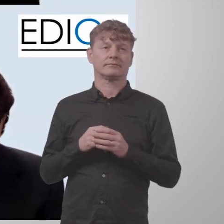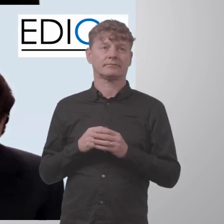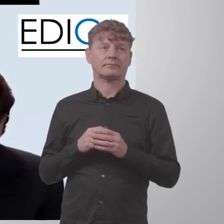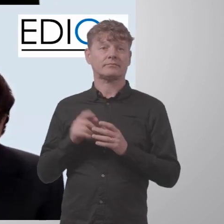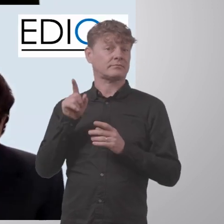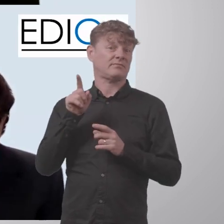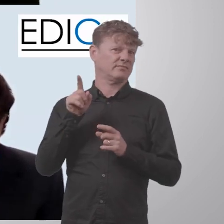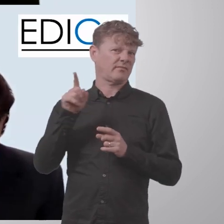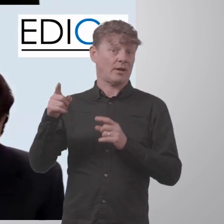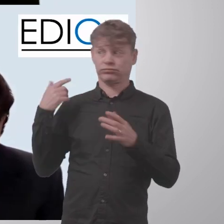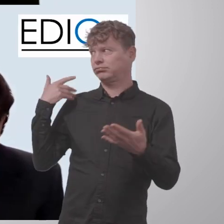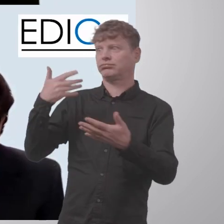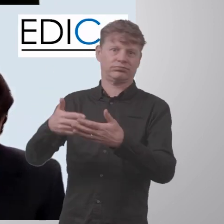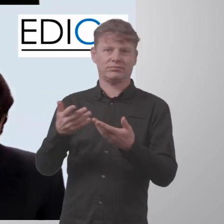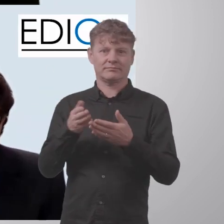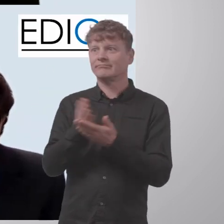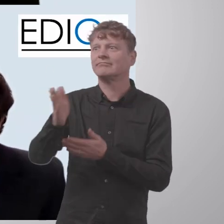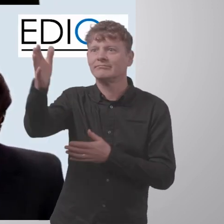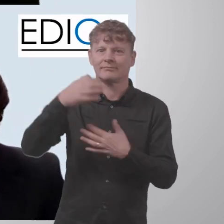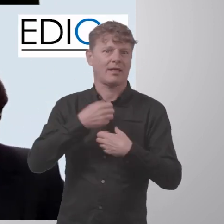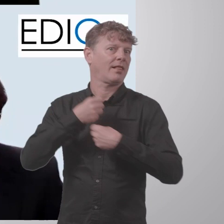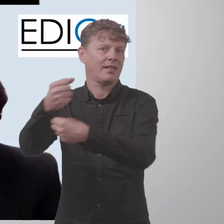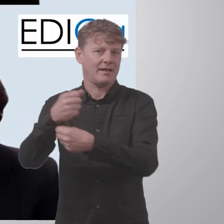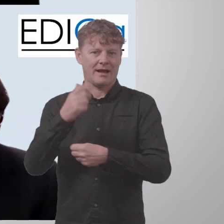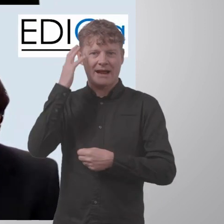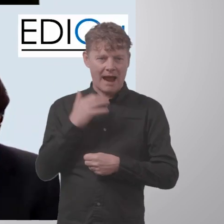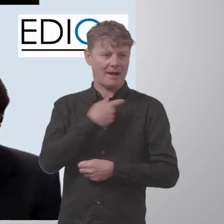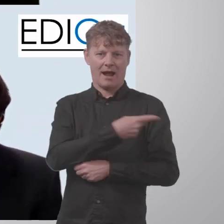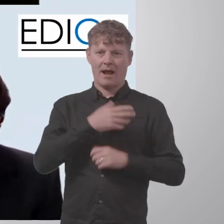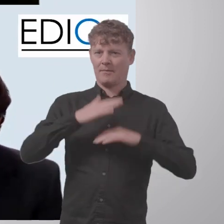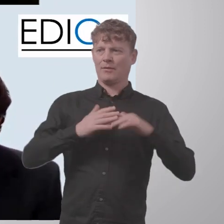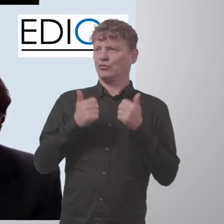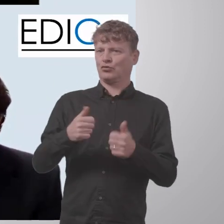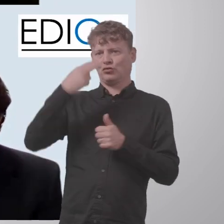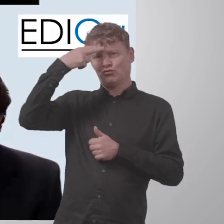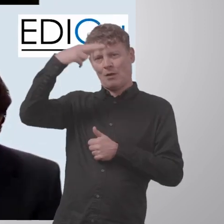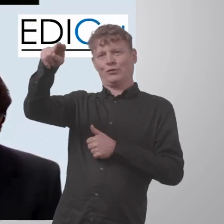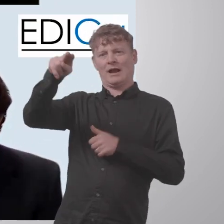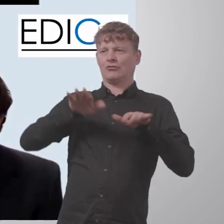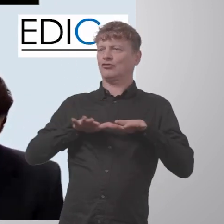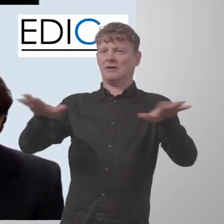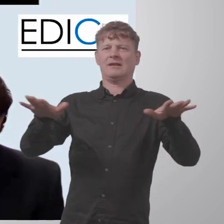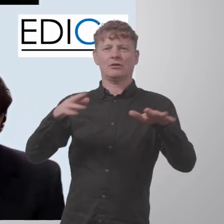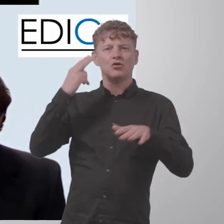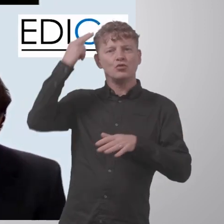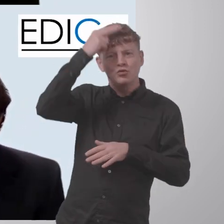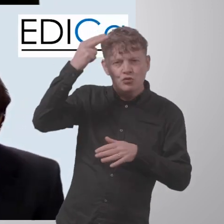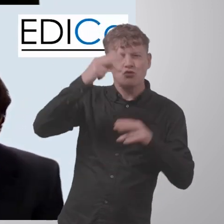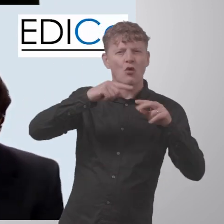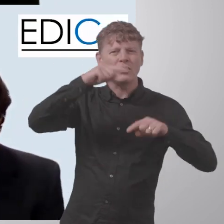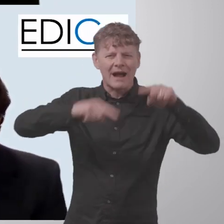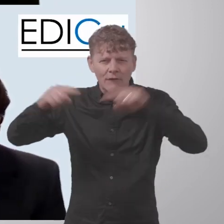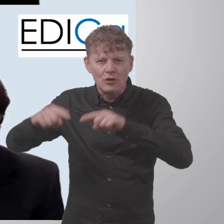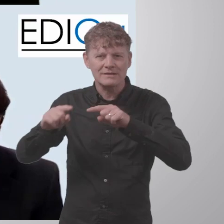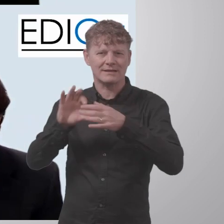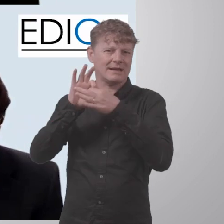We've built quite a good reputation from then onwards, really, to do with neurodiversity related to, particularly to do with union organising, but